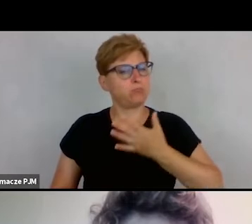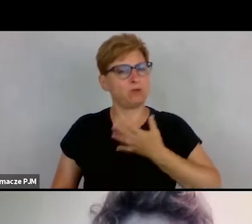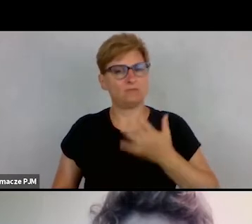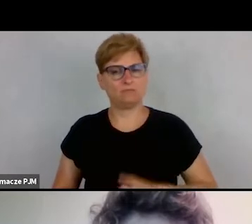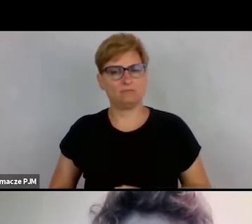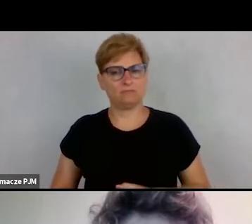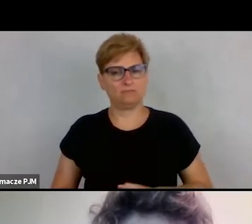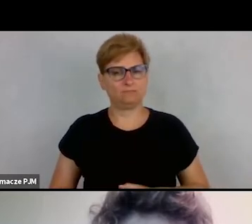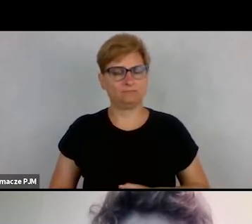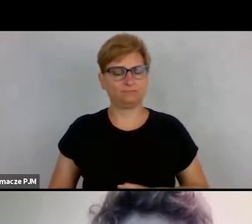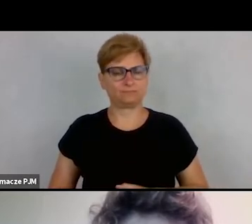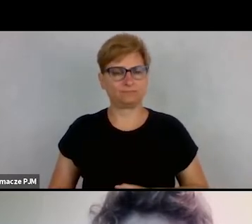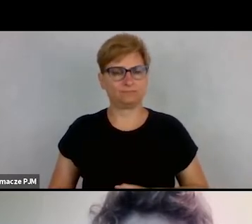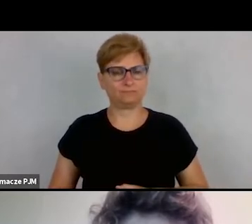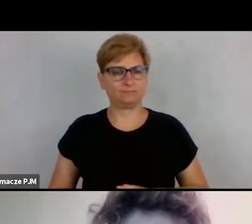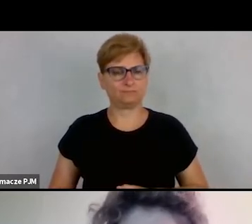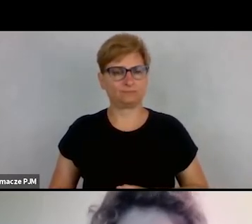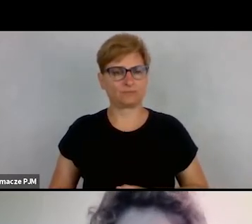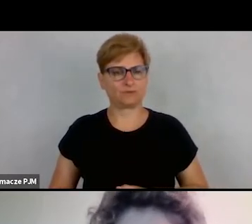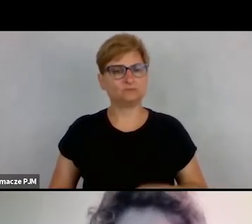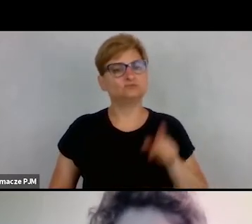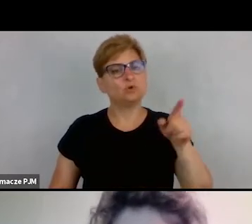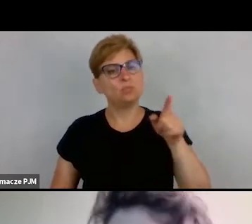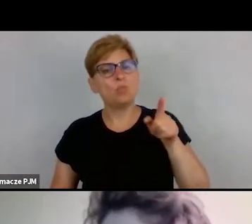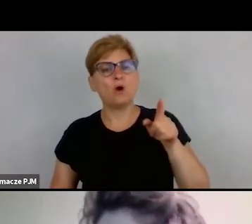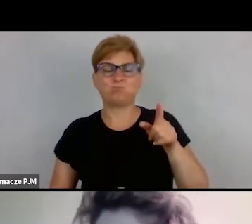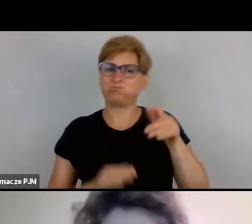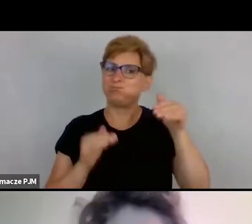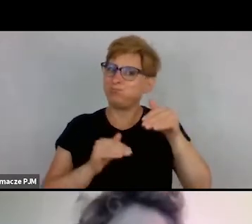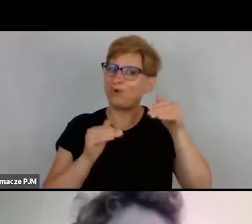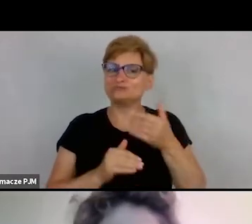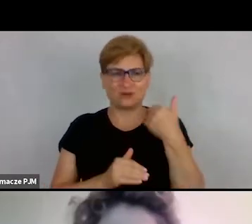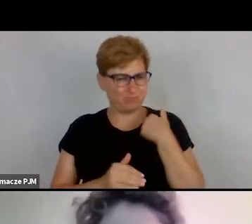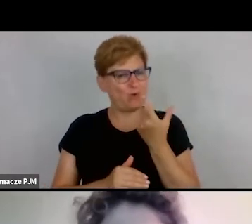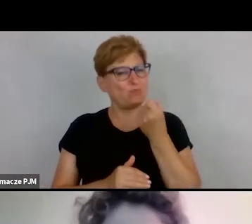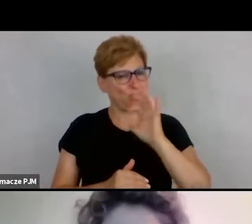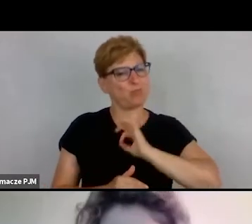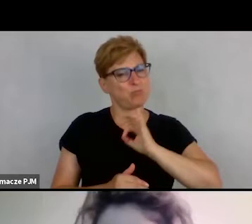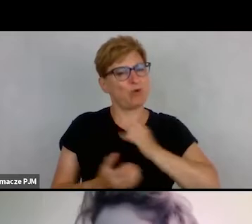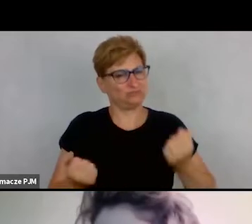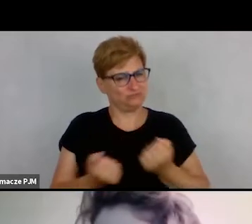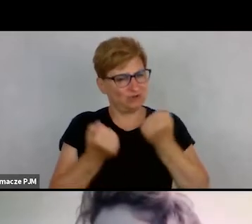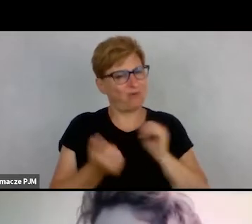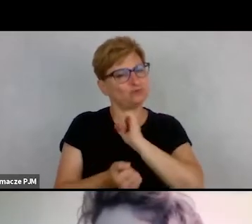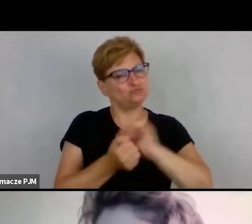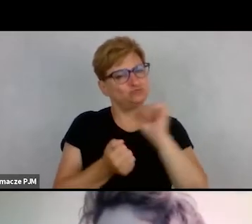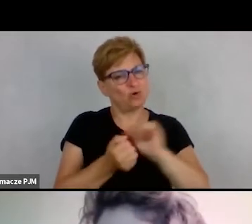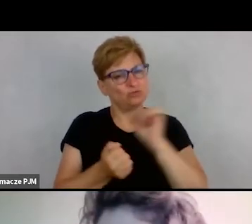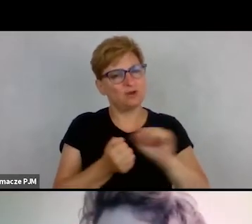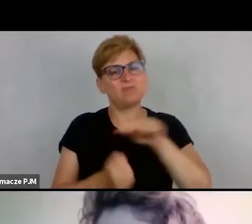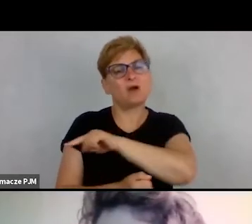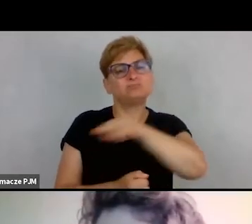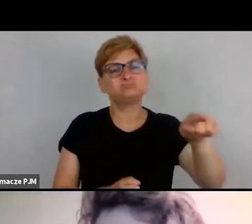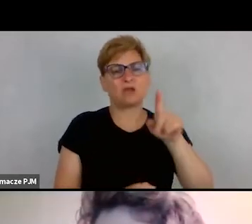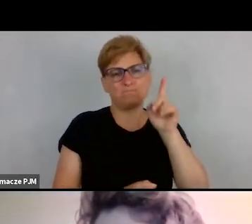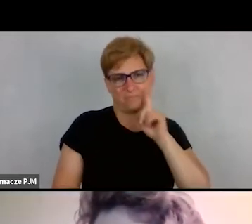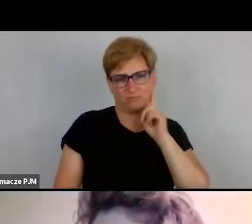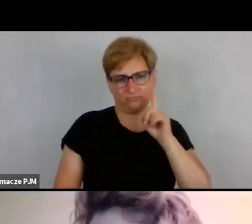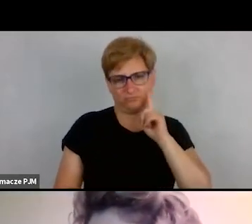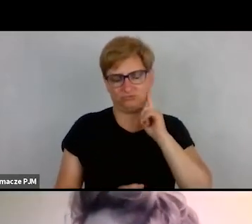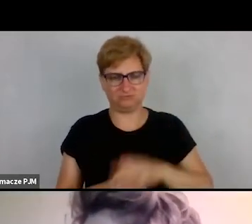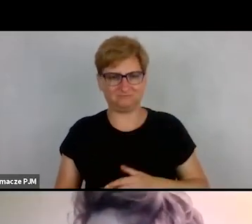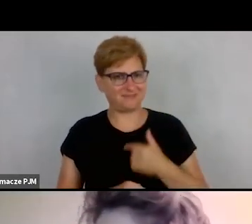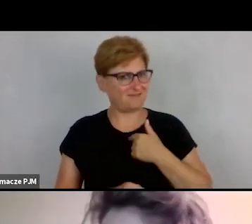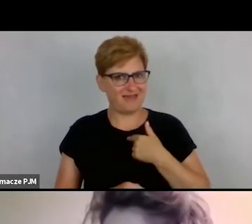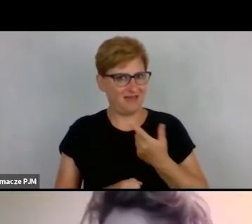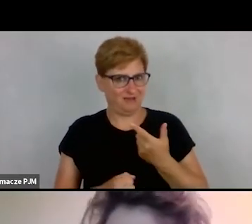the criminal legal system, with the juvenile probation department. And many of those young men then got very caught